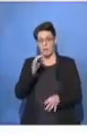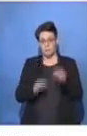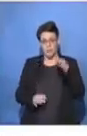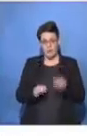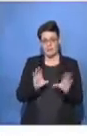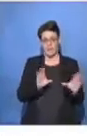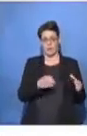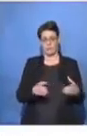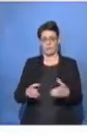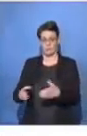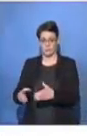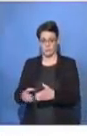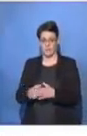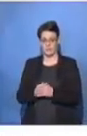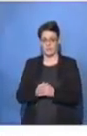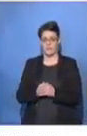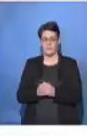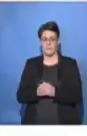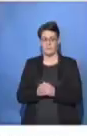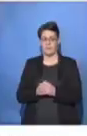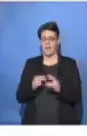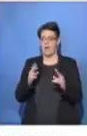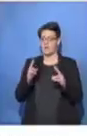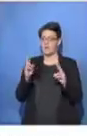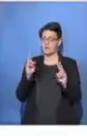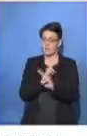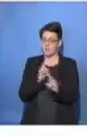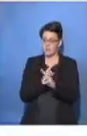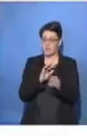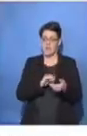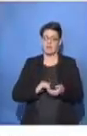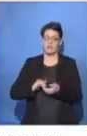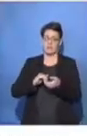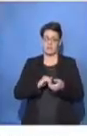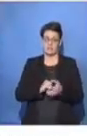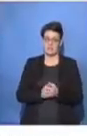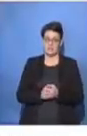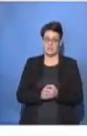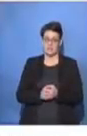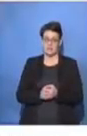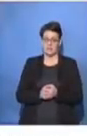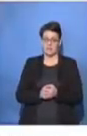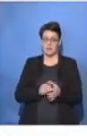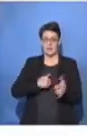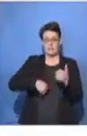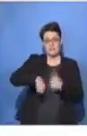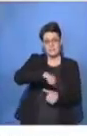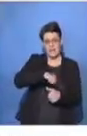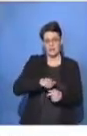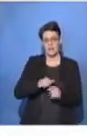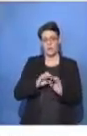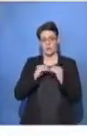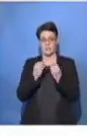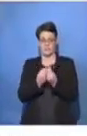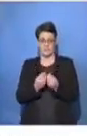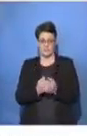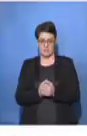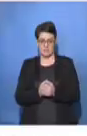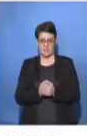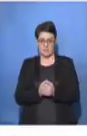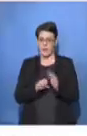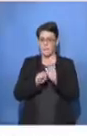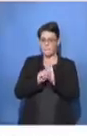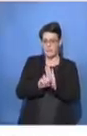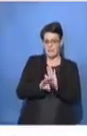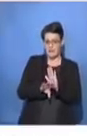political parties, the security agencies, civil society organization, the